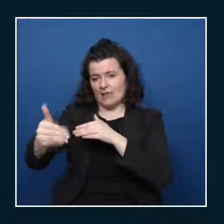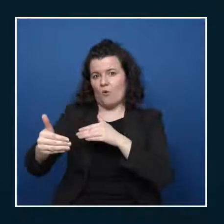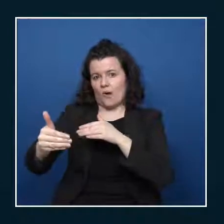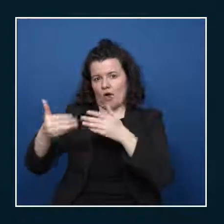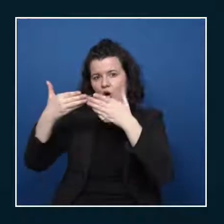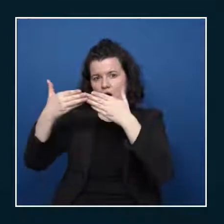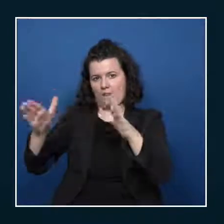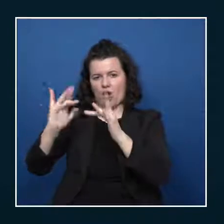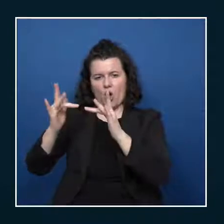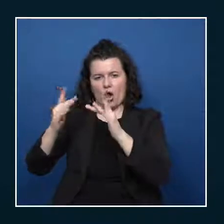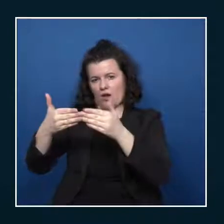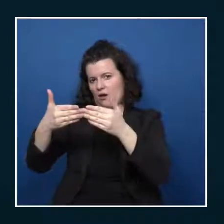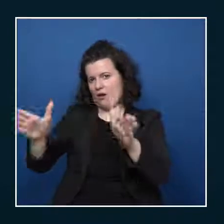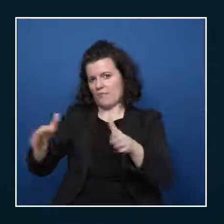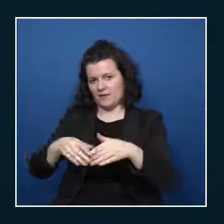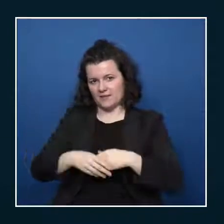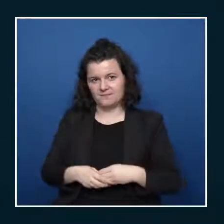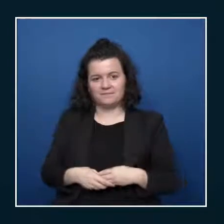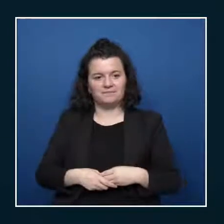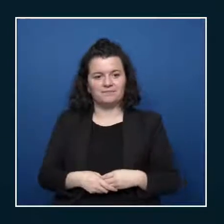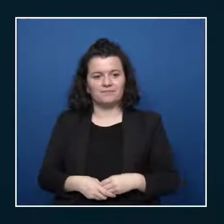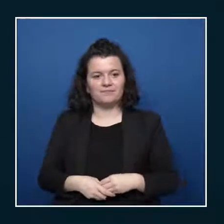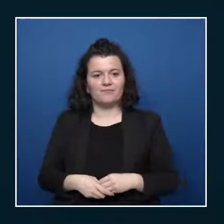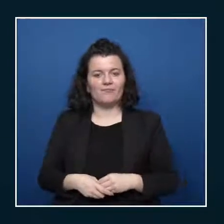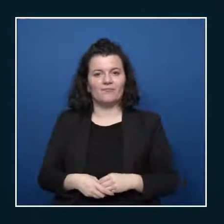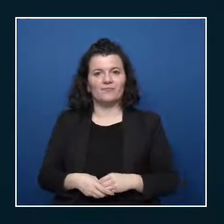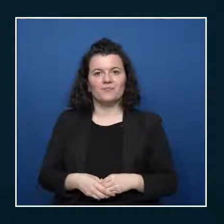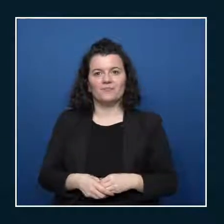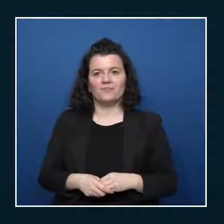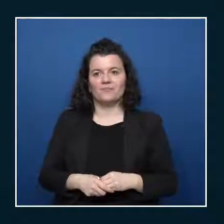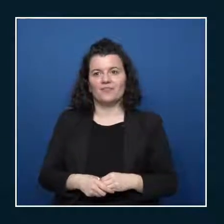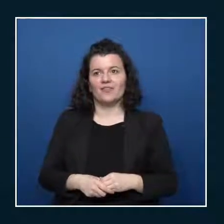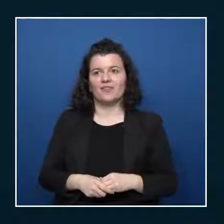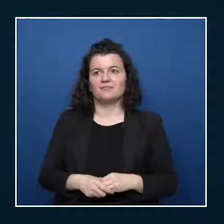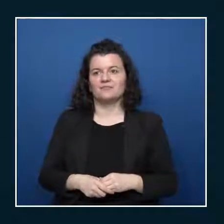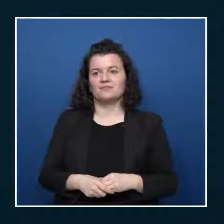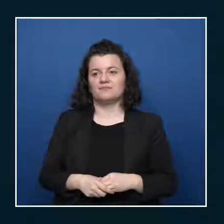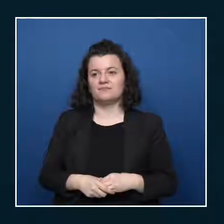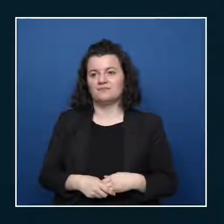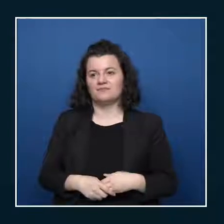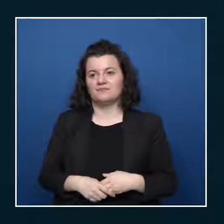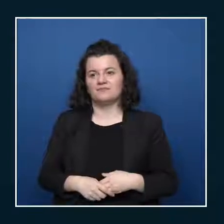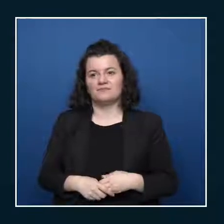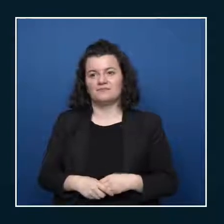here, and it's still dark, I think. Yeah, there's no point showing you.